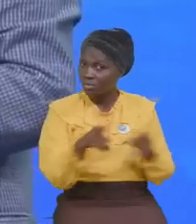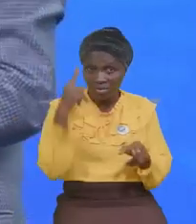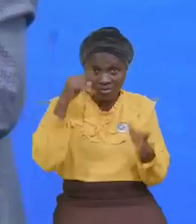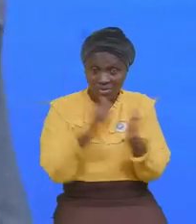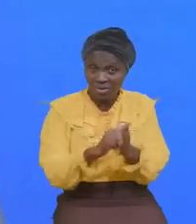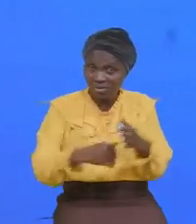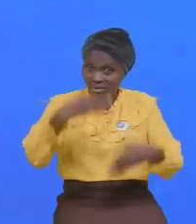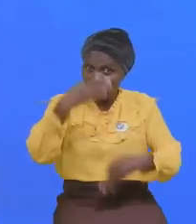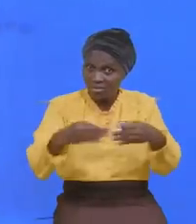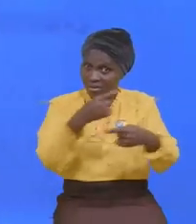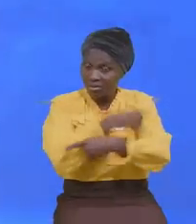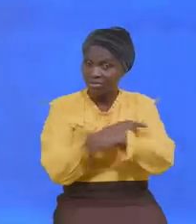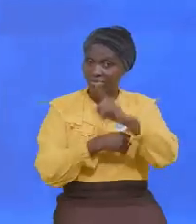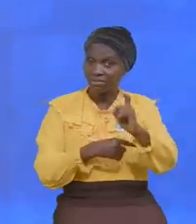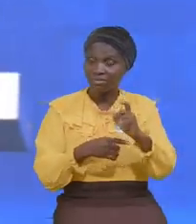day?